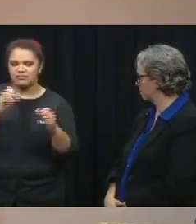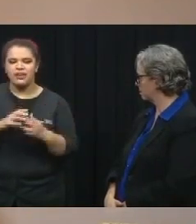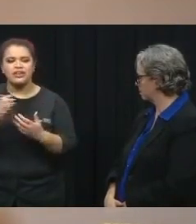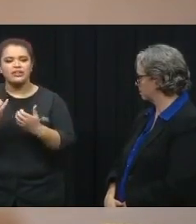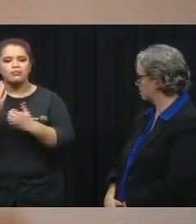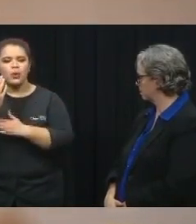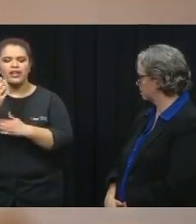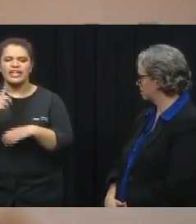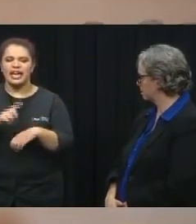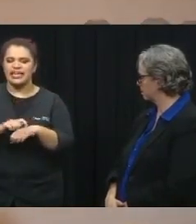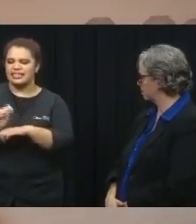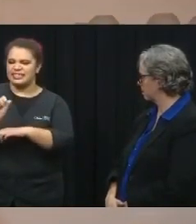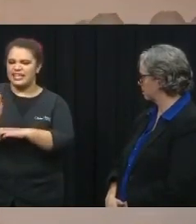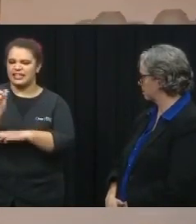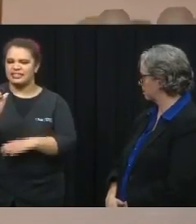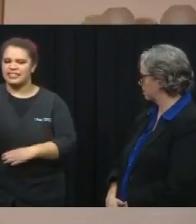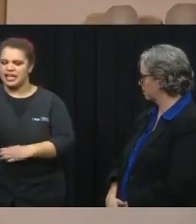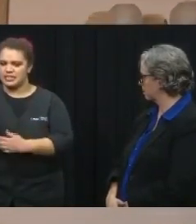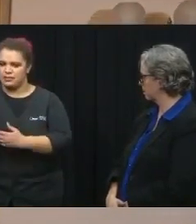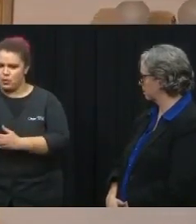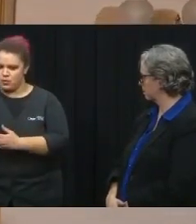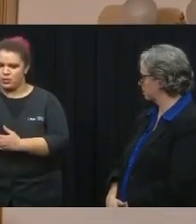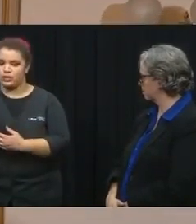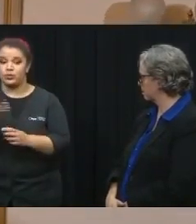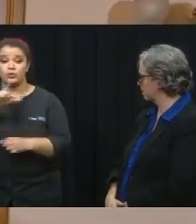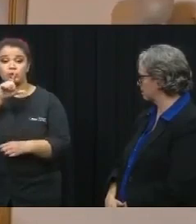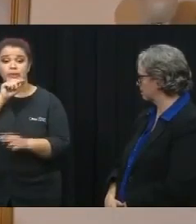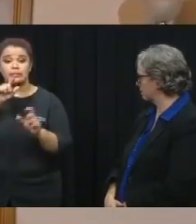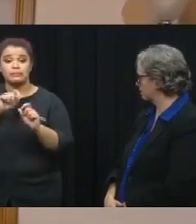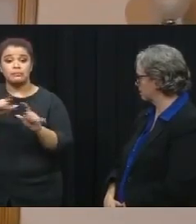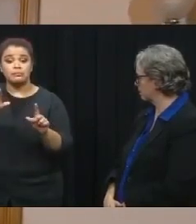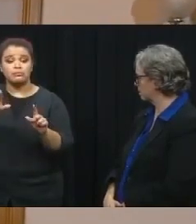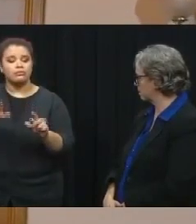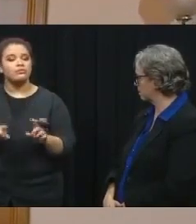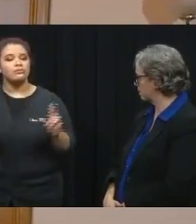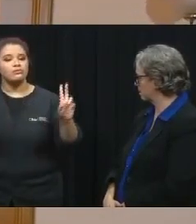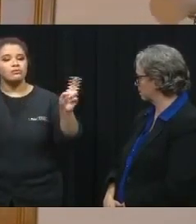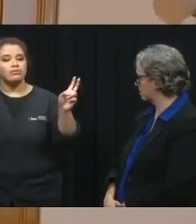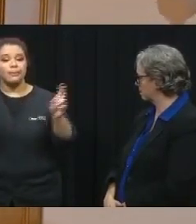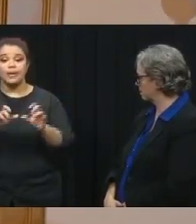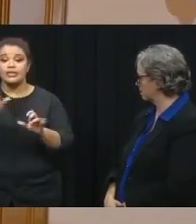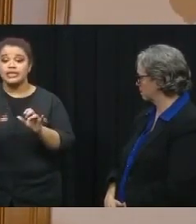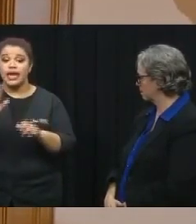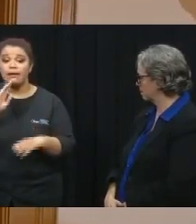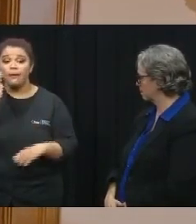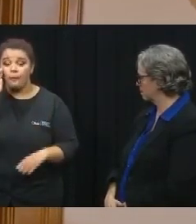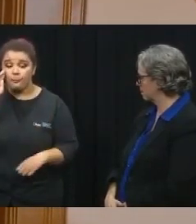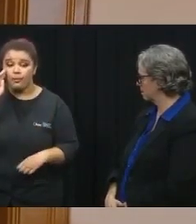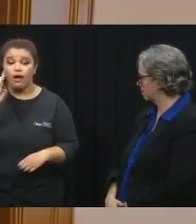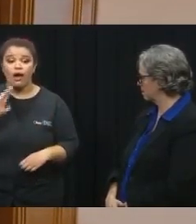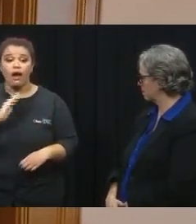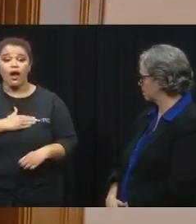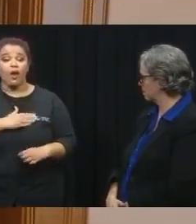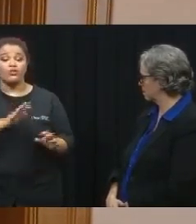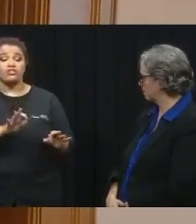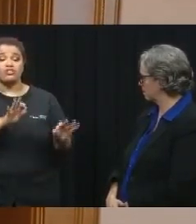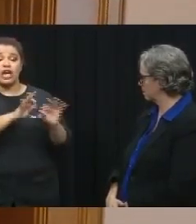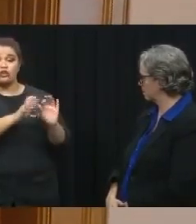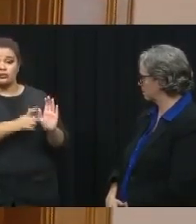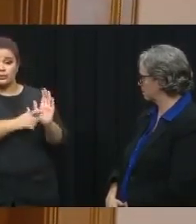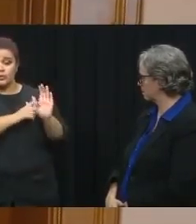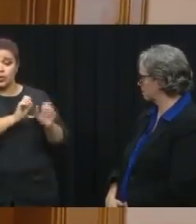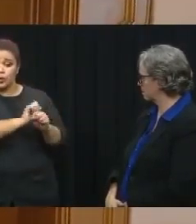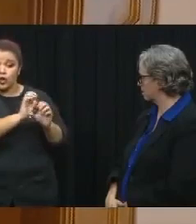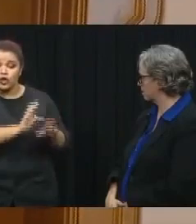a tweet that said, "By staying home, we can all help protect our essential workers, doctors, nurses, first responders,